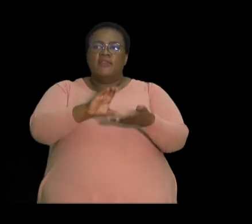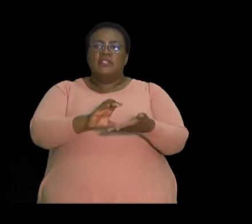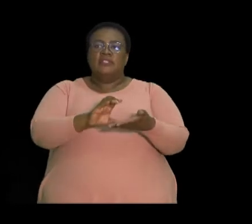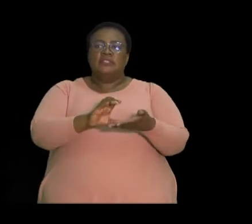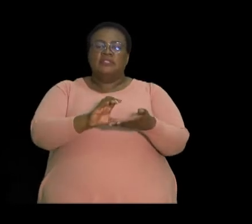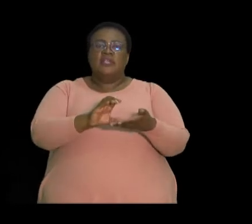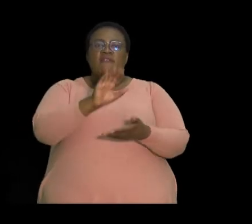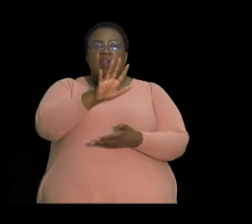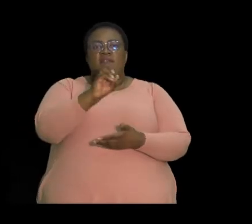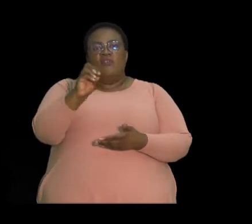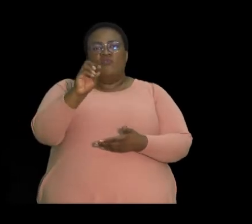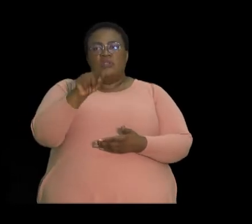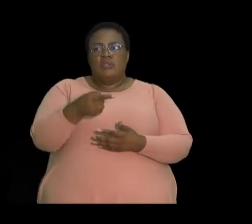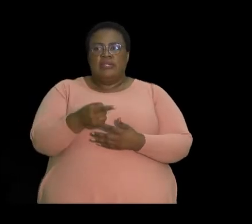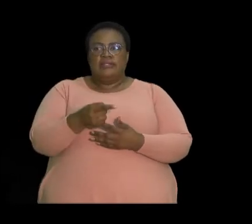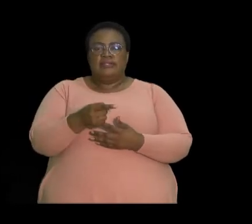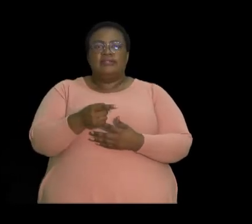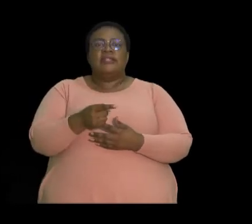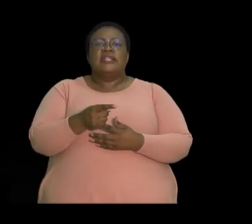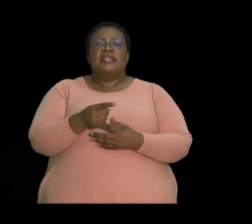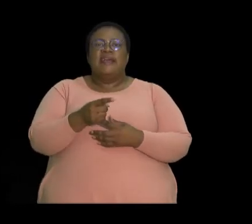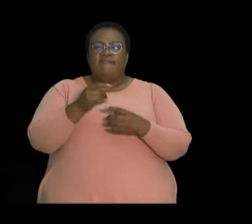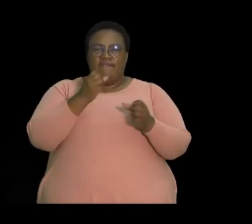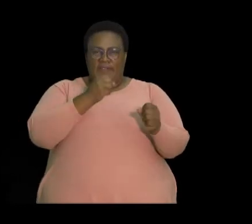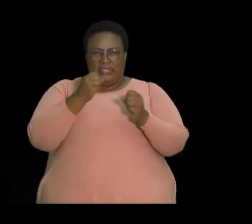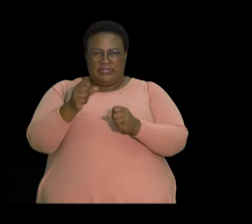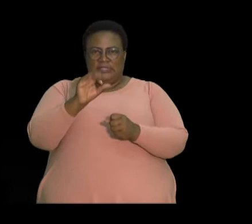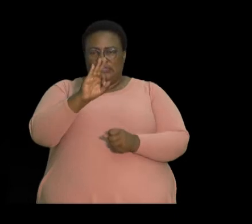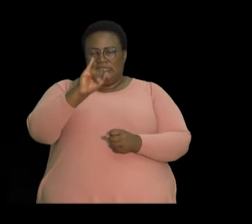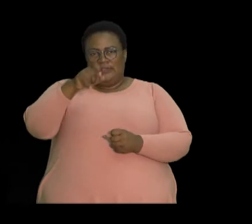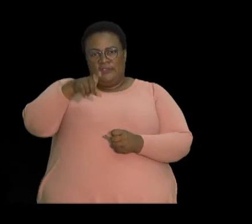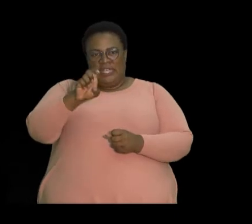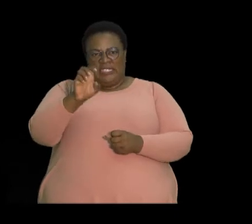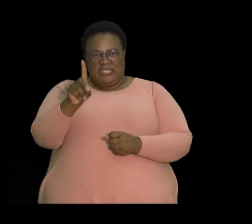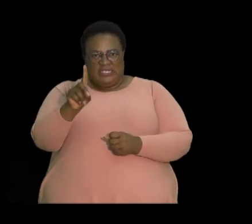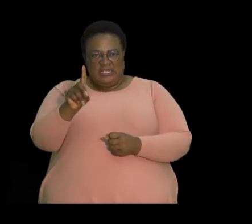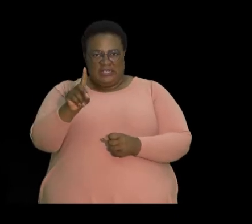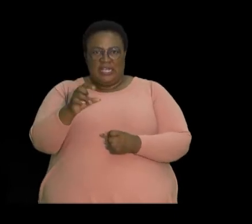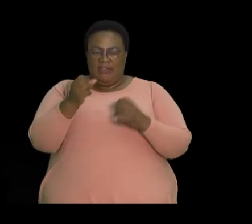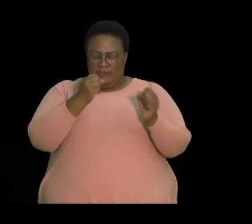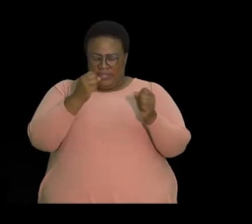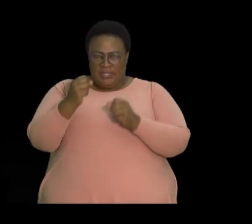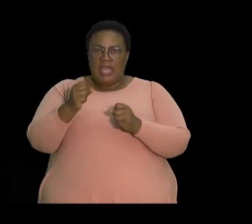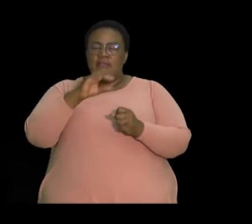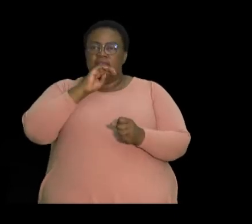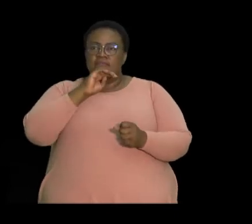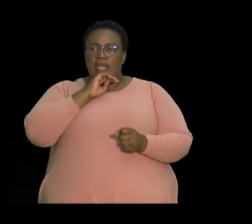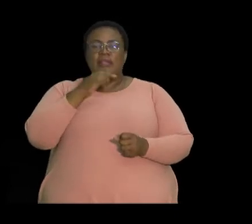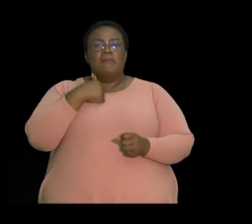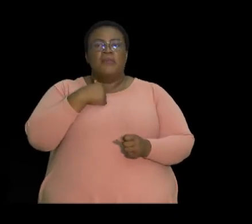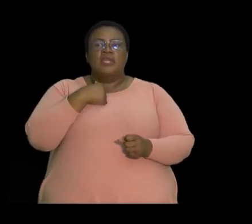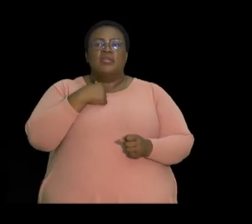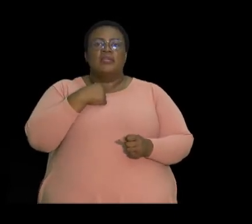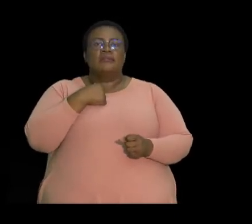years. Let's understand. Fixed deposit account means that I am only just holding